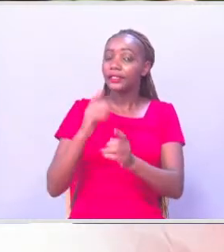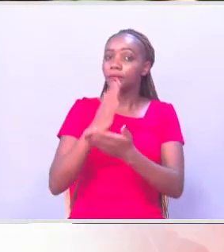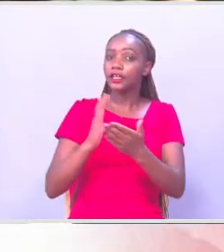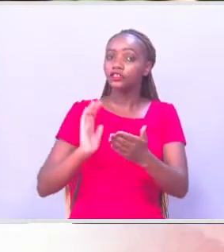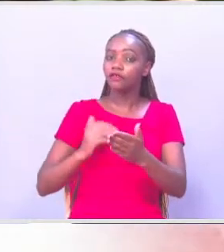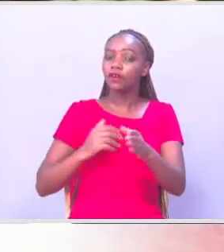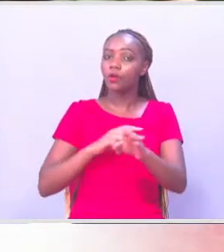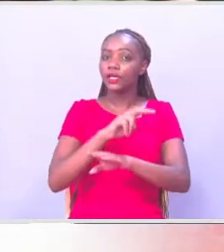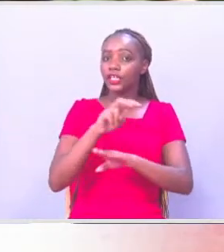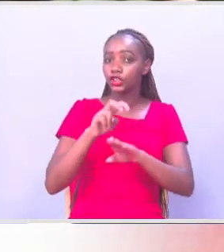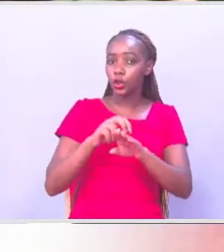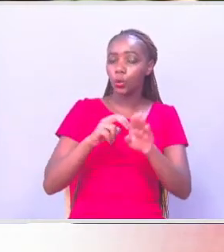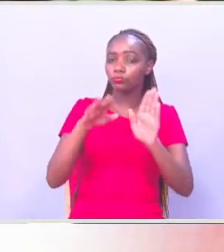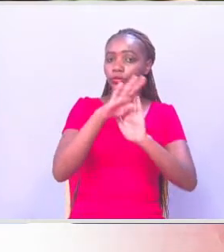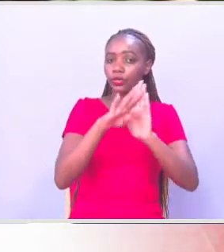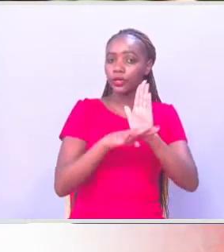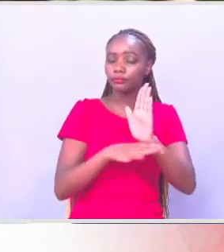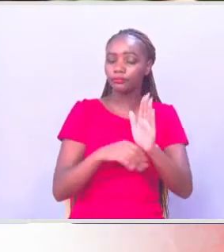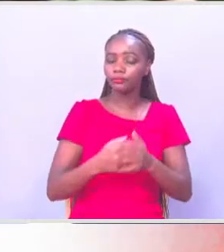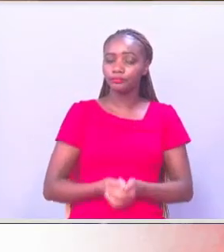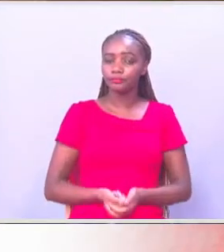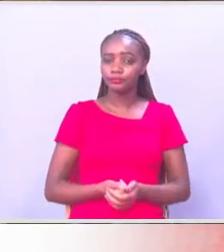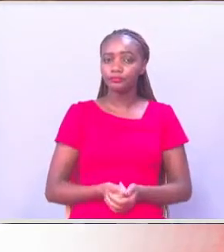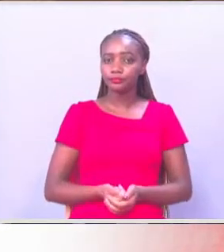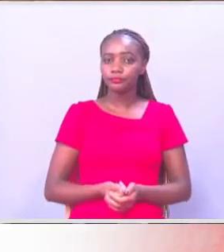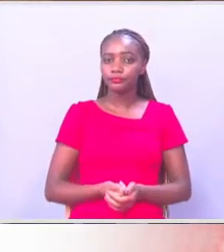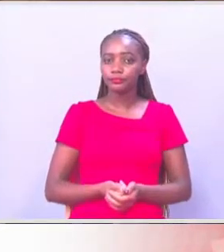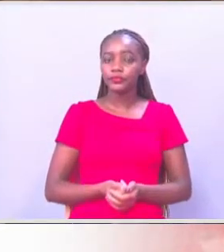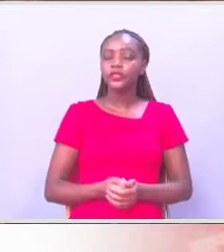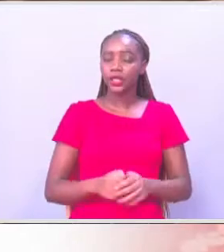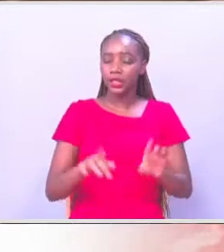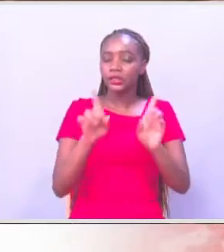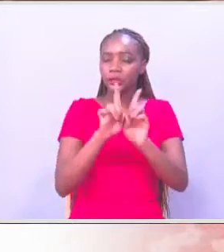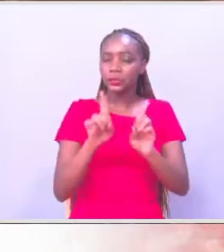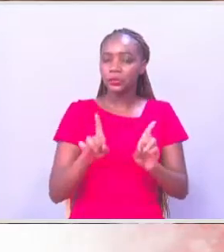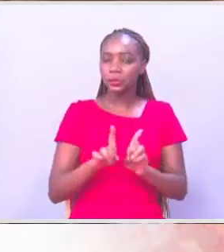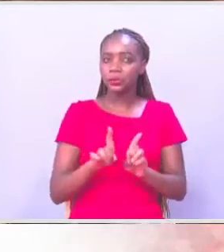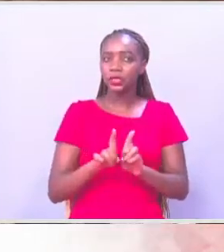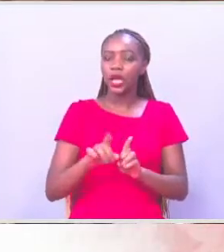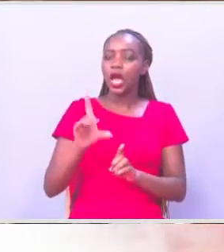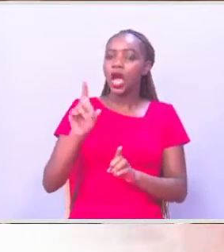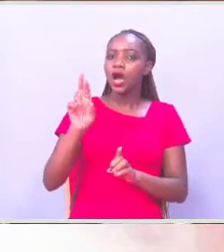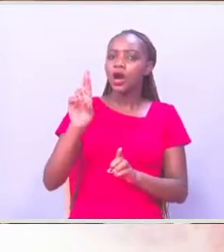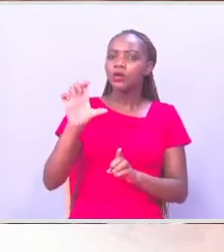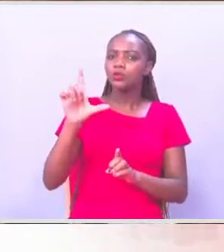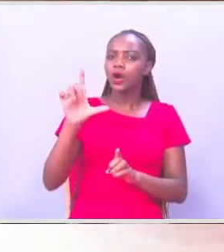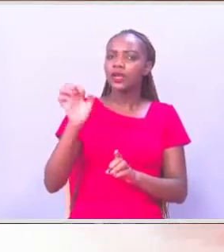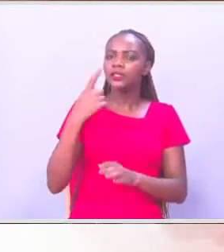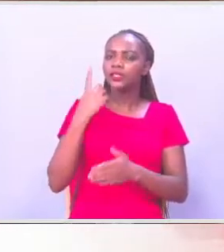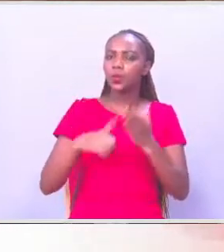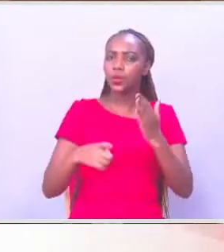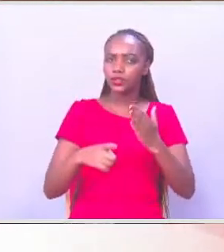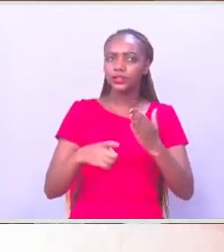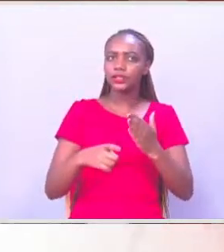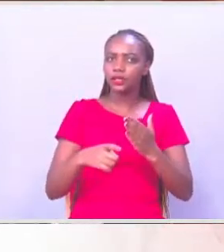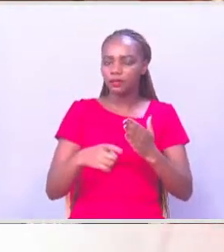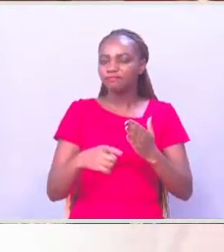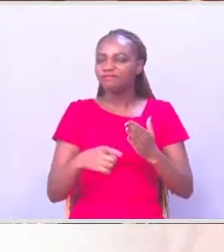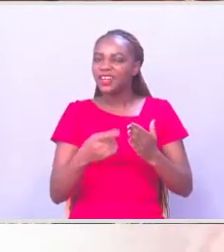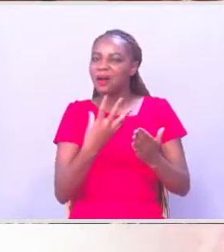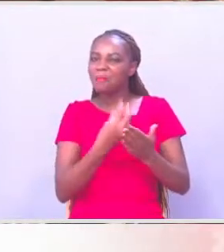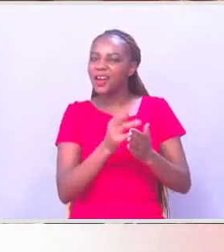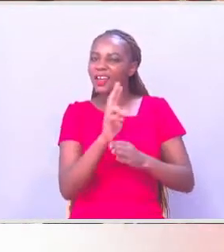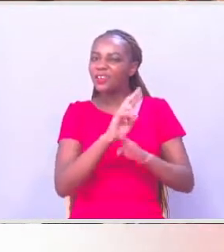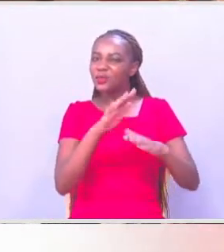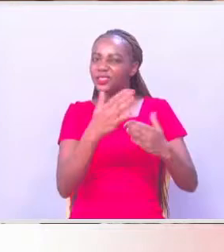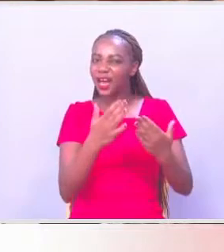National Livestock Offtake Program. In regards to this matter, Duale stated that there is little to show on the